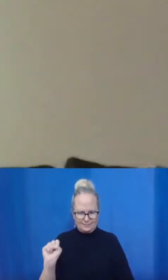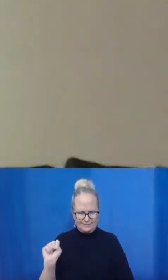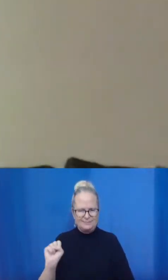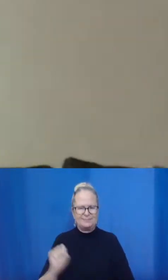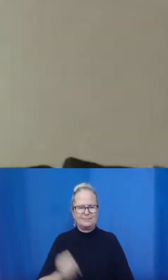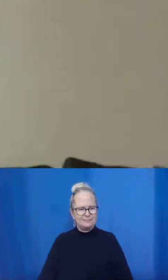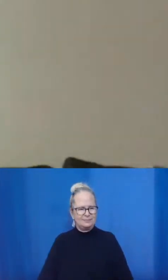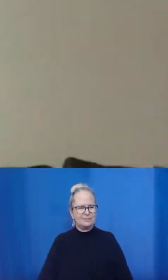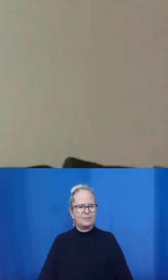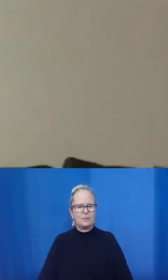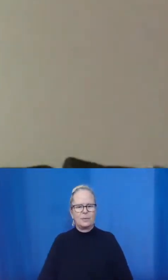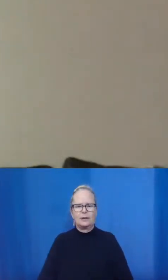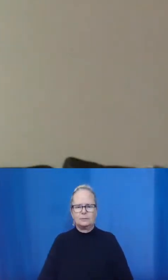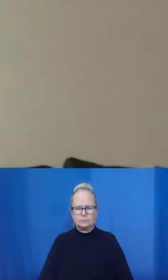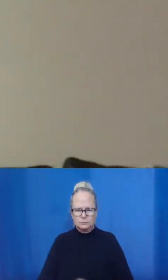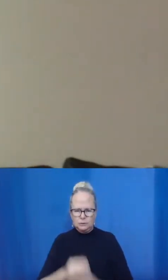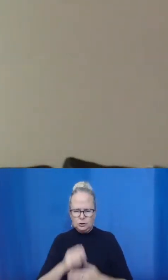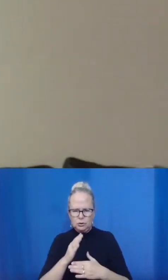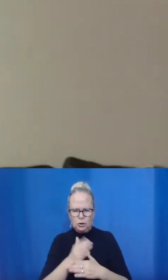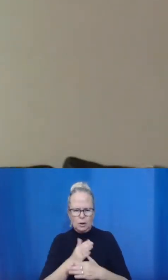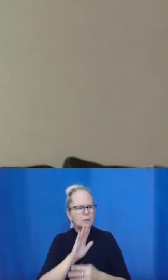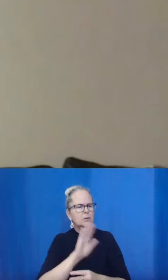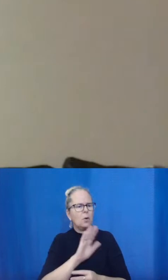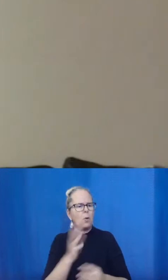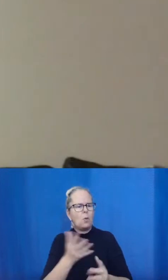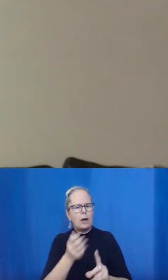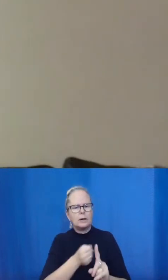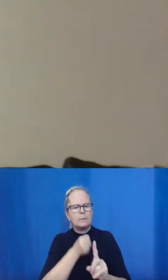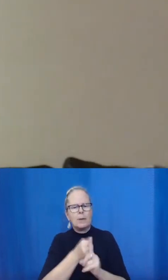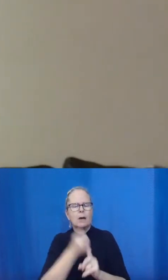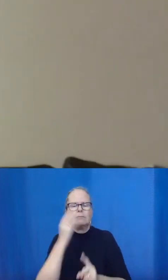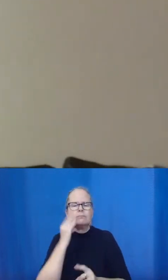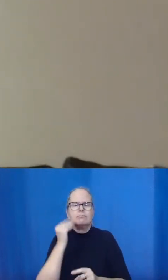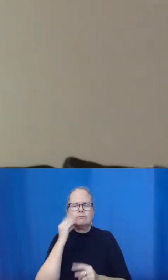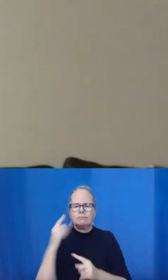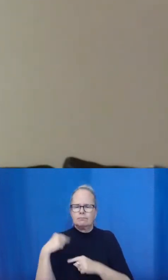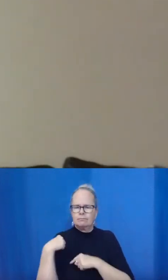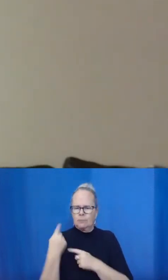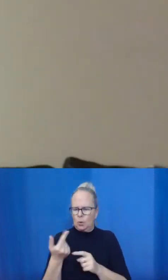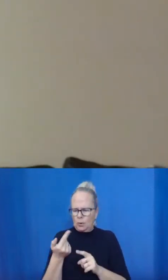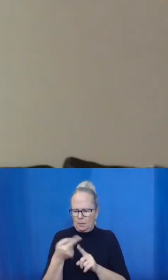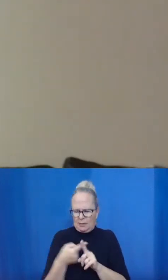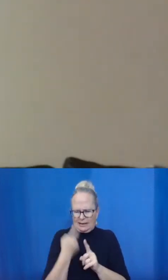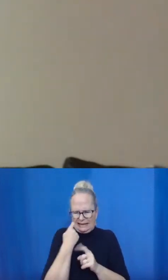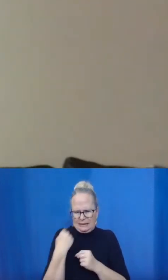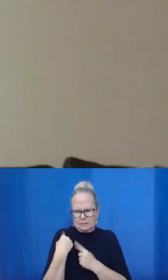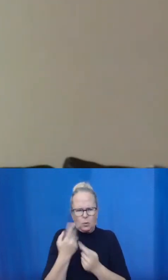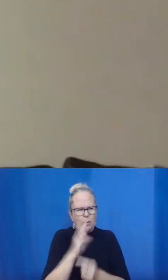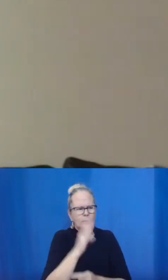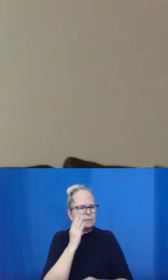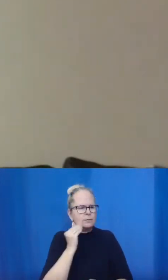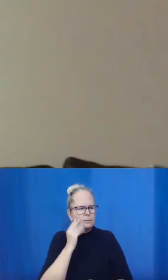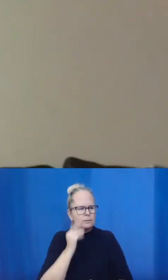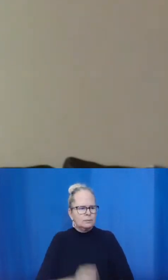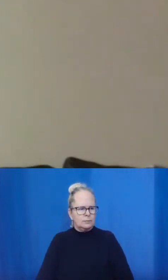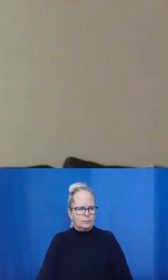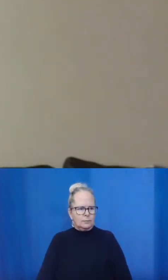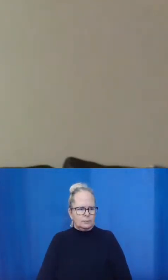Hi, thank you so much. Thanks so much for inviting me. And Rianne, that was excellent.